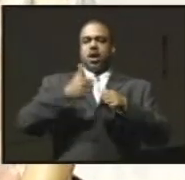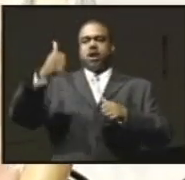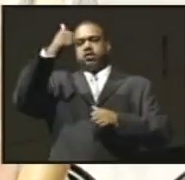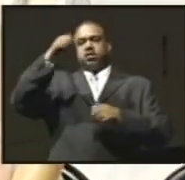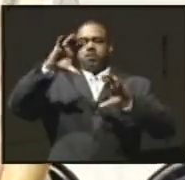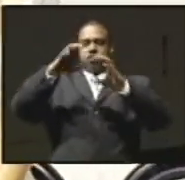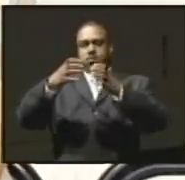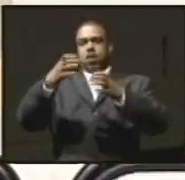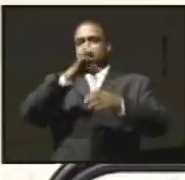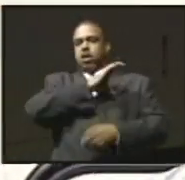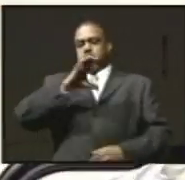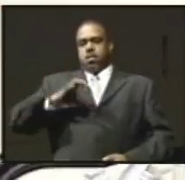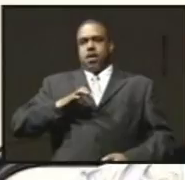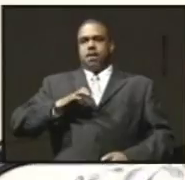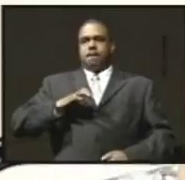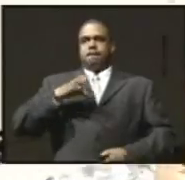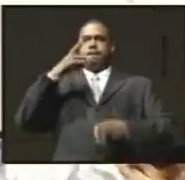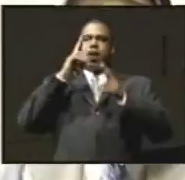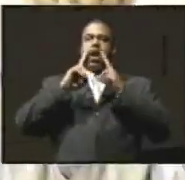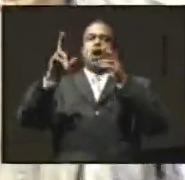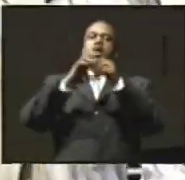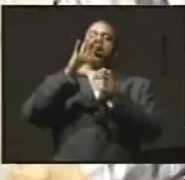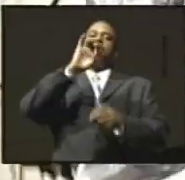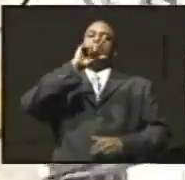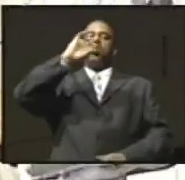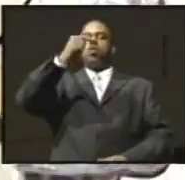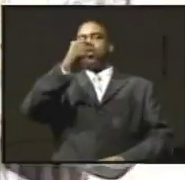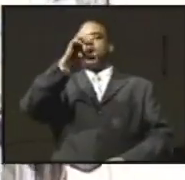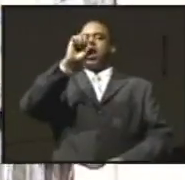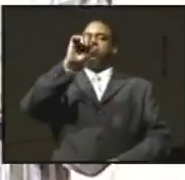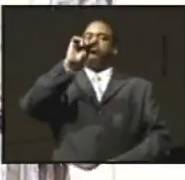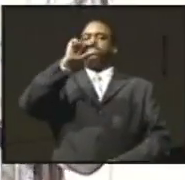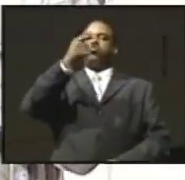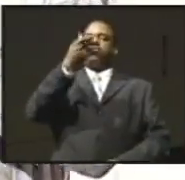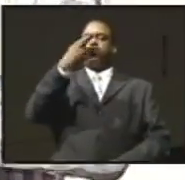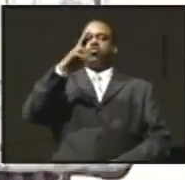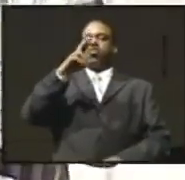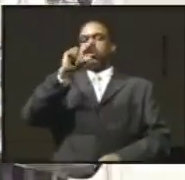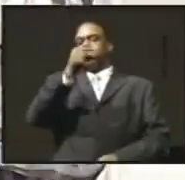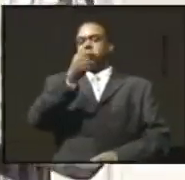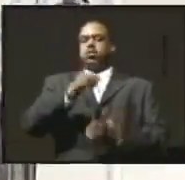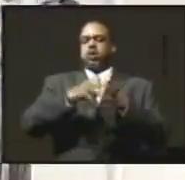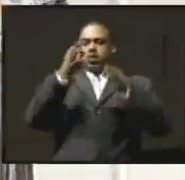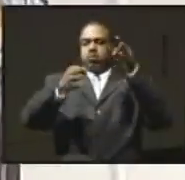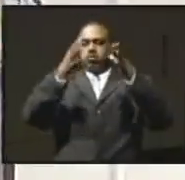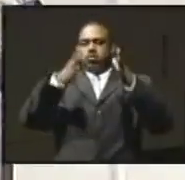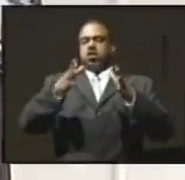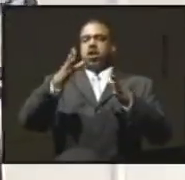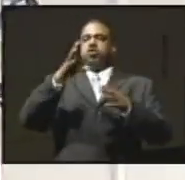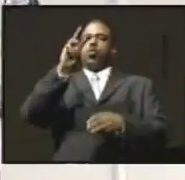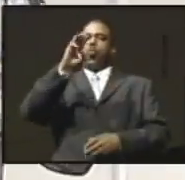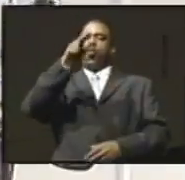The Honorary Craig Strong, Judge, Wayne County Circuit Court.